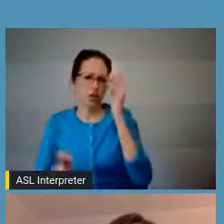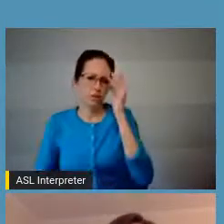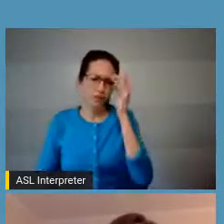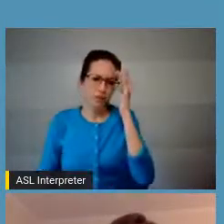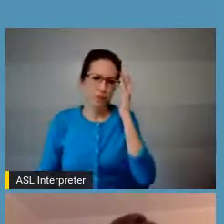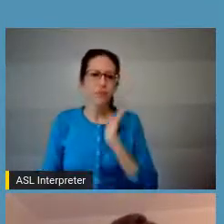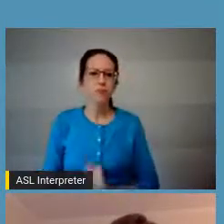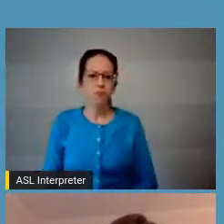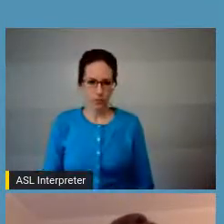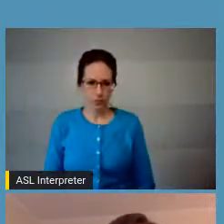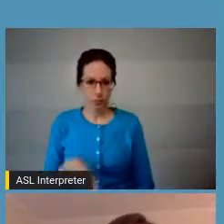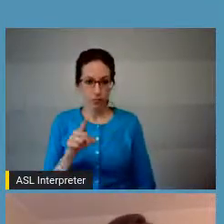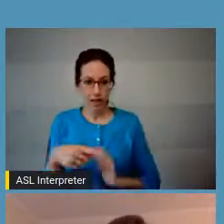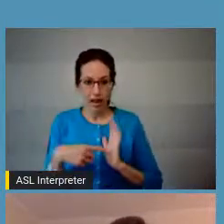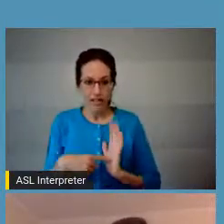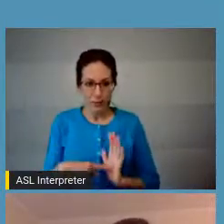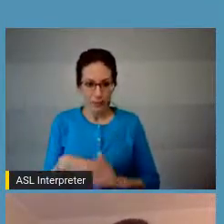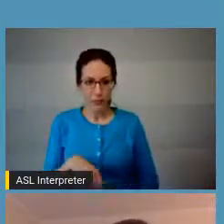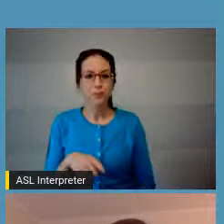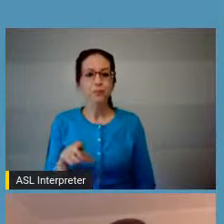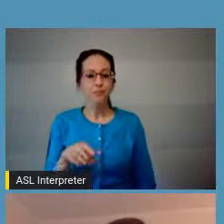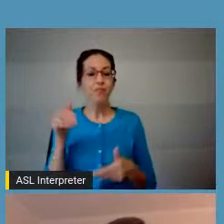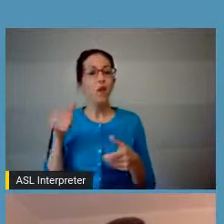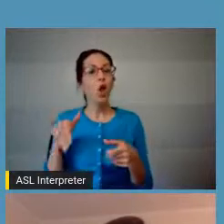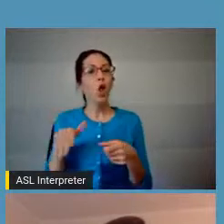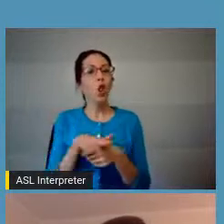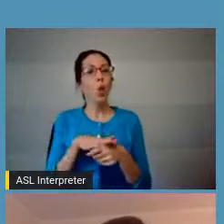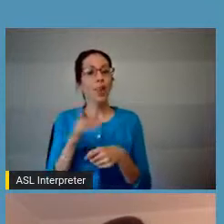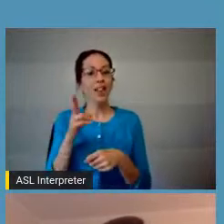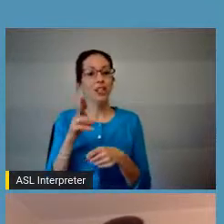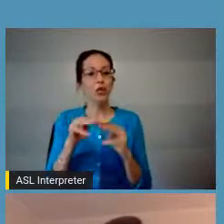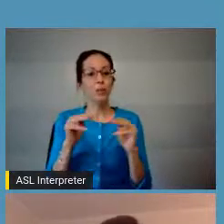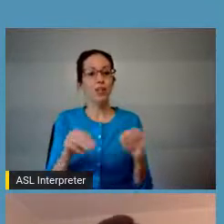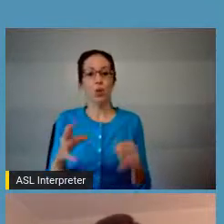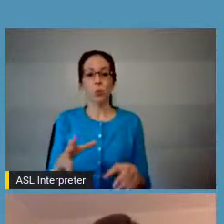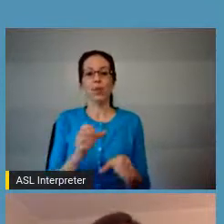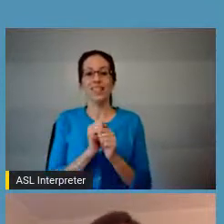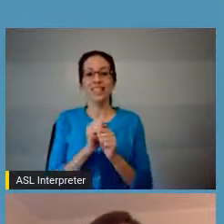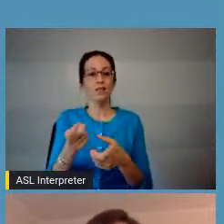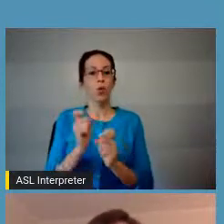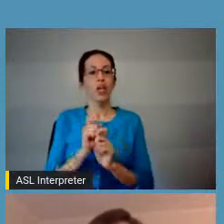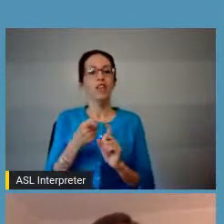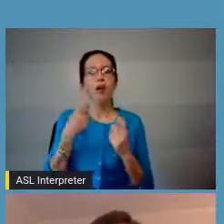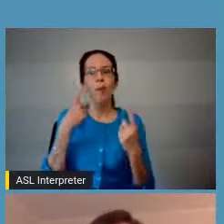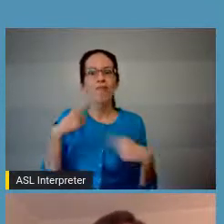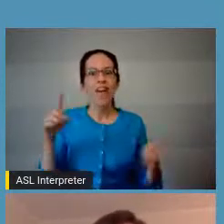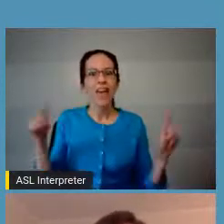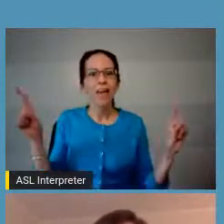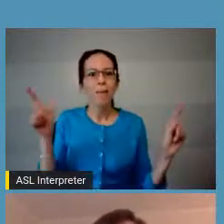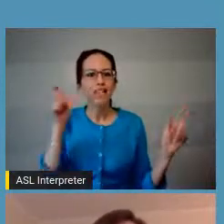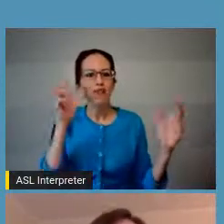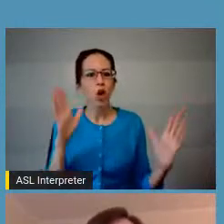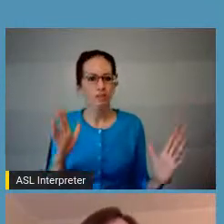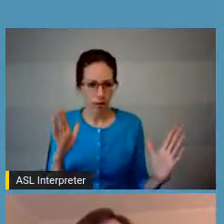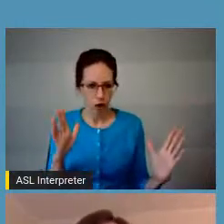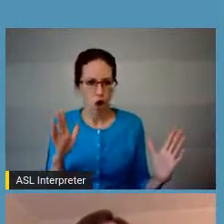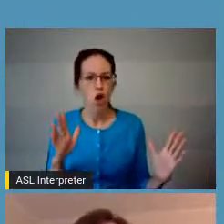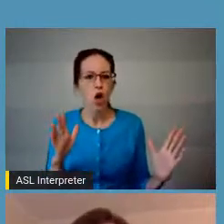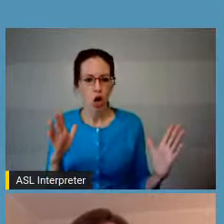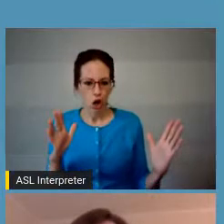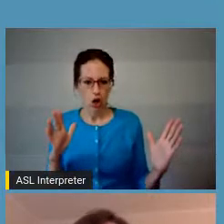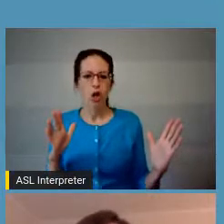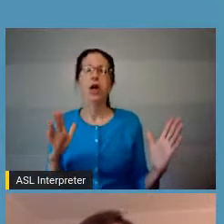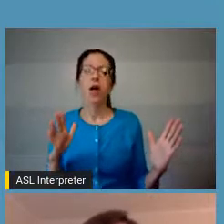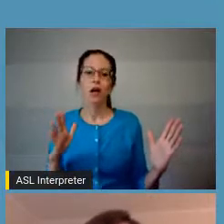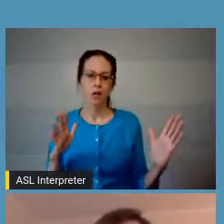So in this example, a local history museum receives a donation from a famous photographer, a famous local photographer. And